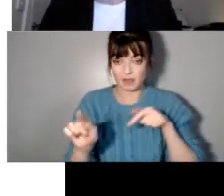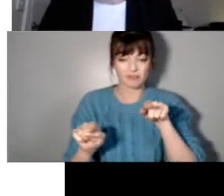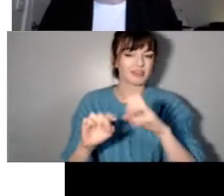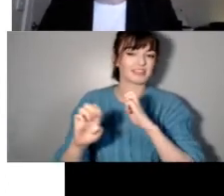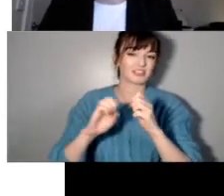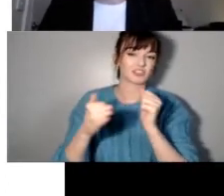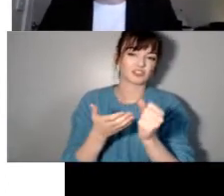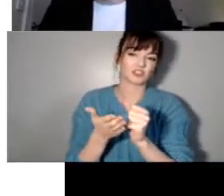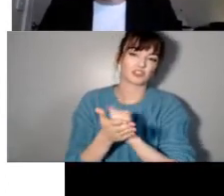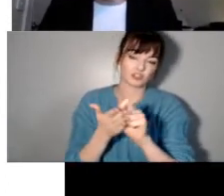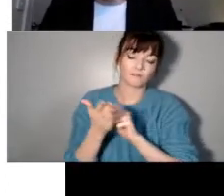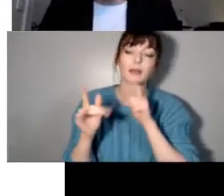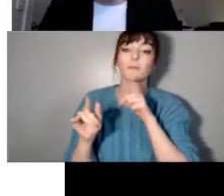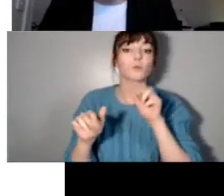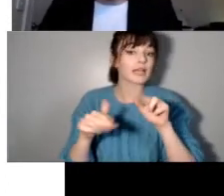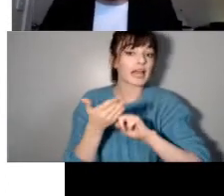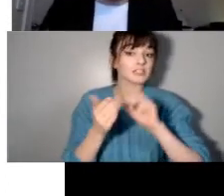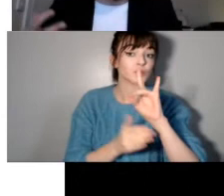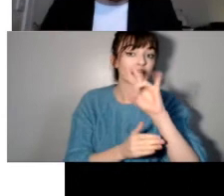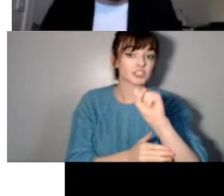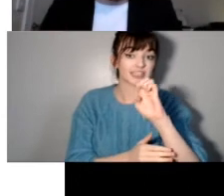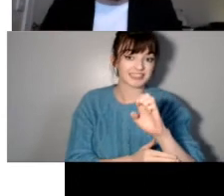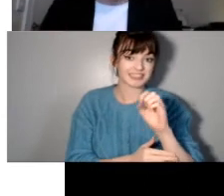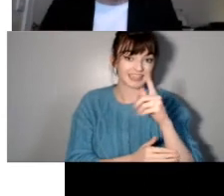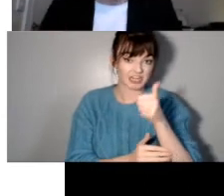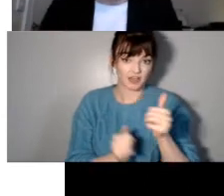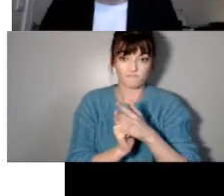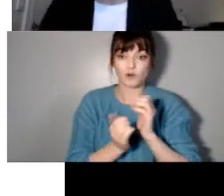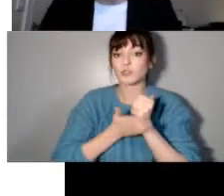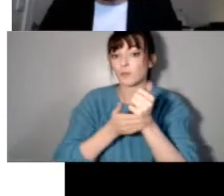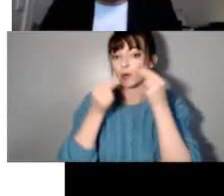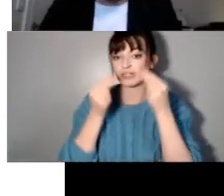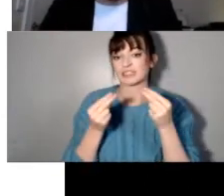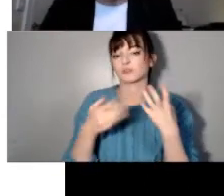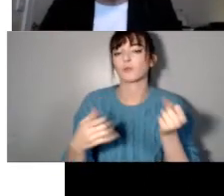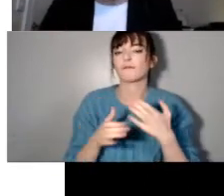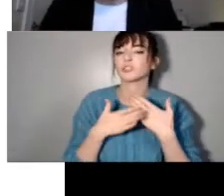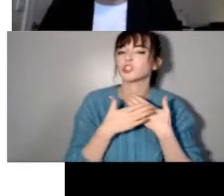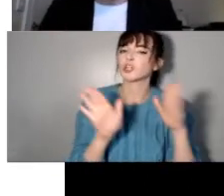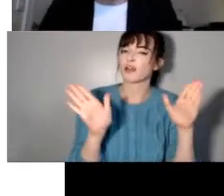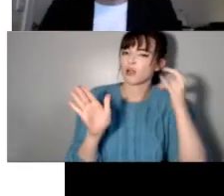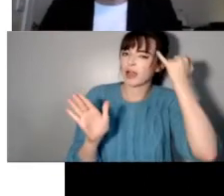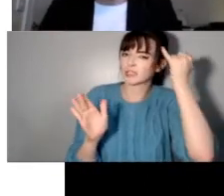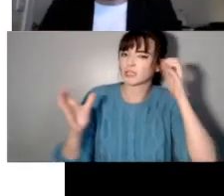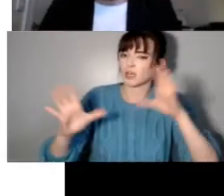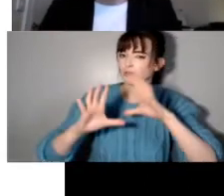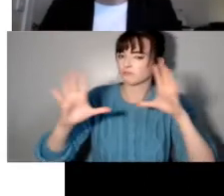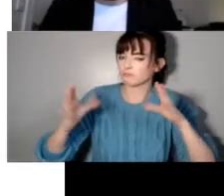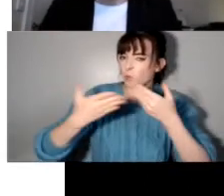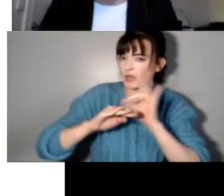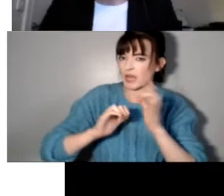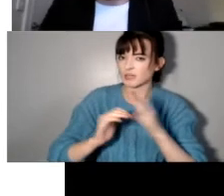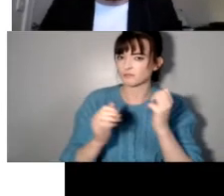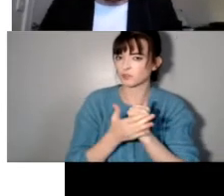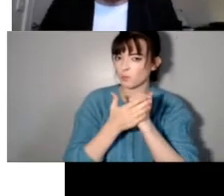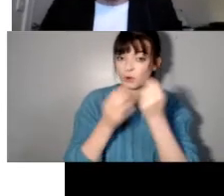to utilize HSE data on support need to come to a generalizable indication of what the level of support need